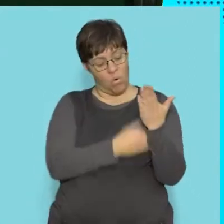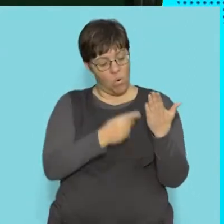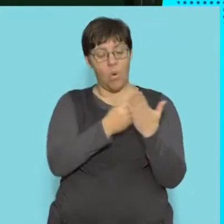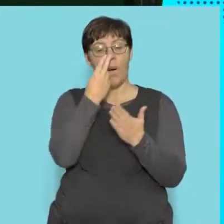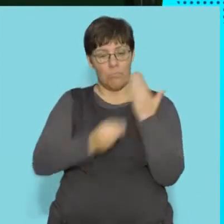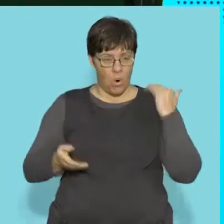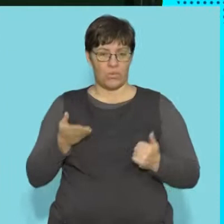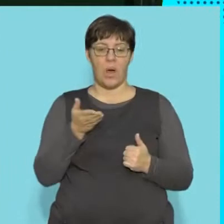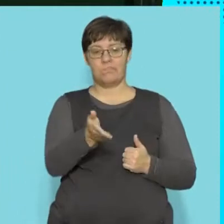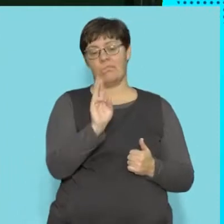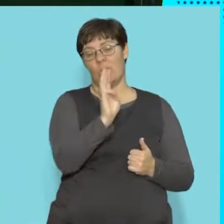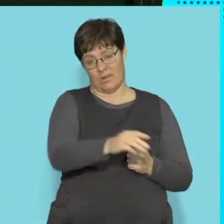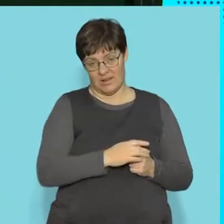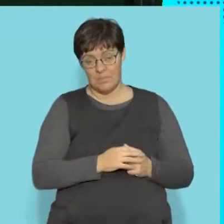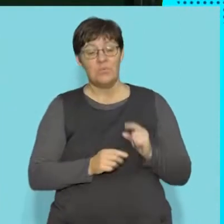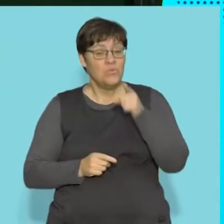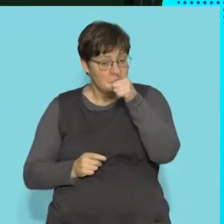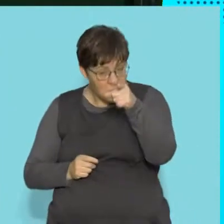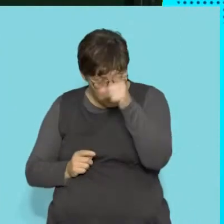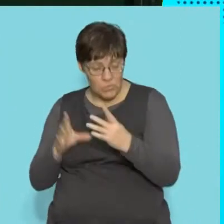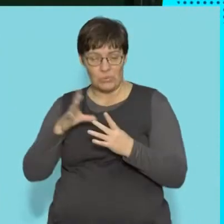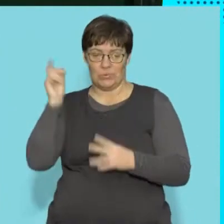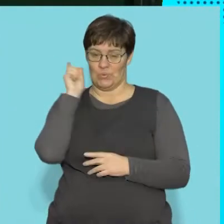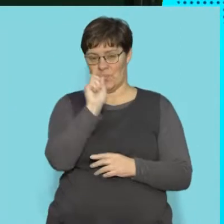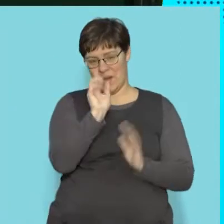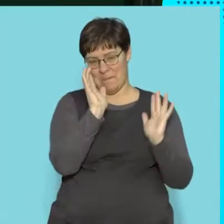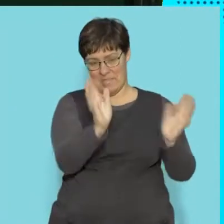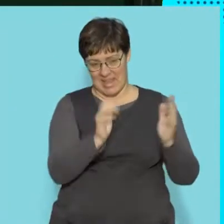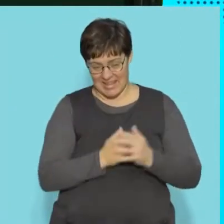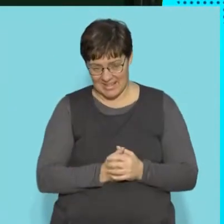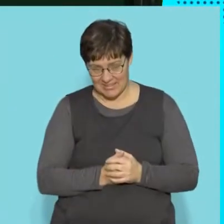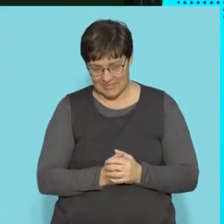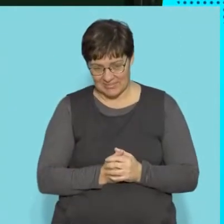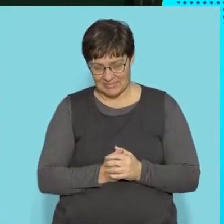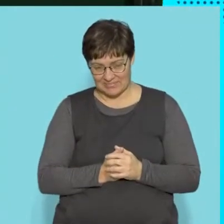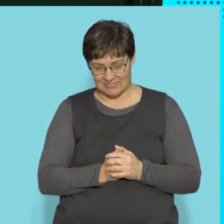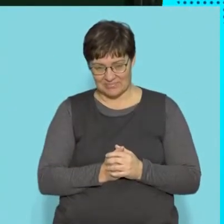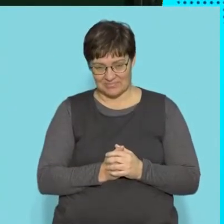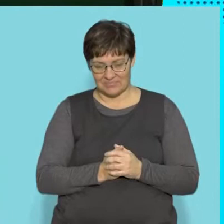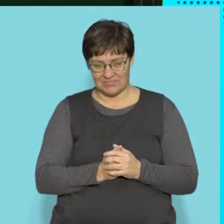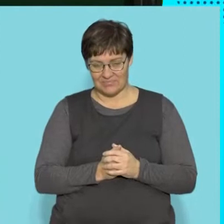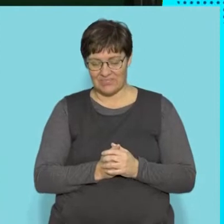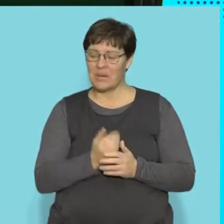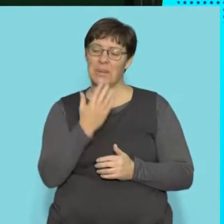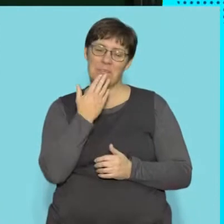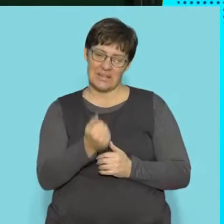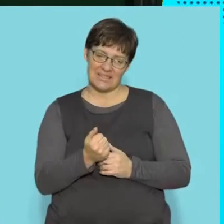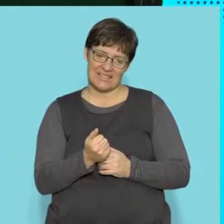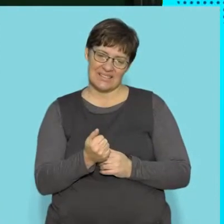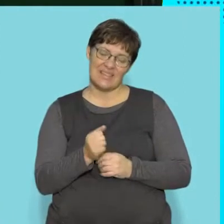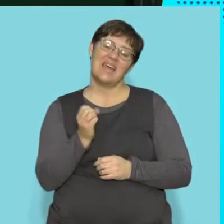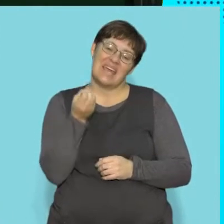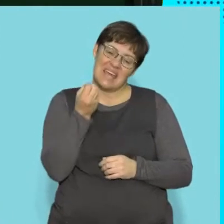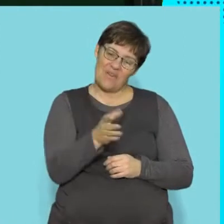this test, your teacher will have both terms and will be able to mark the one that you have selected.